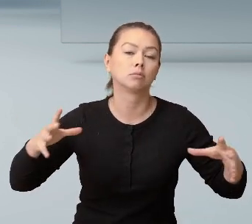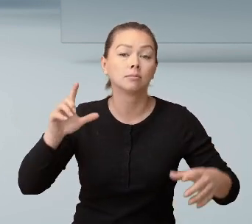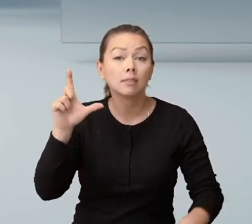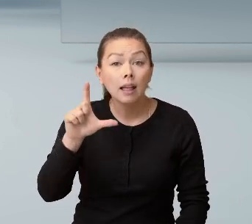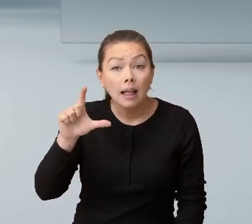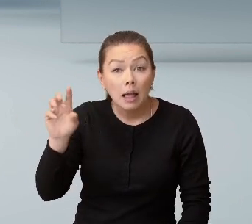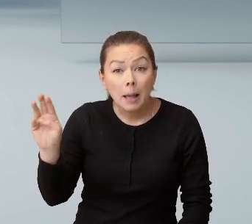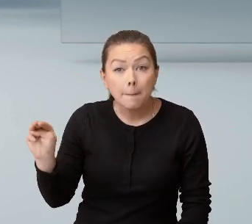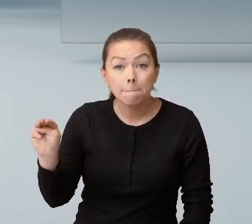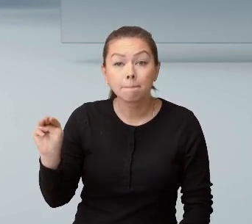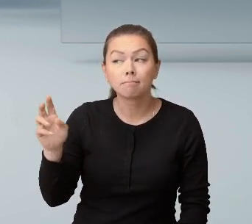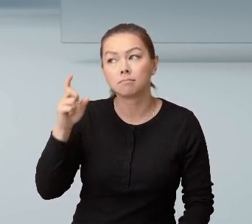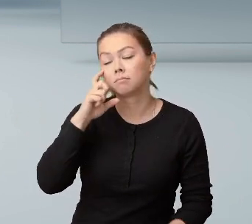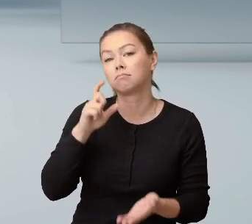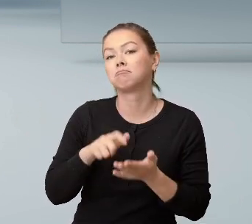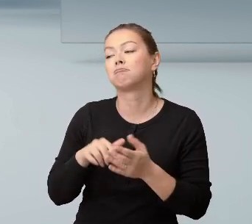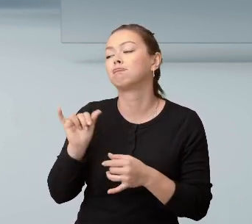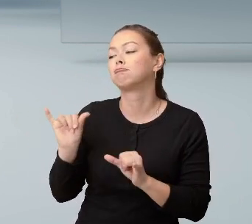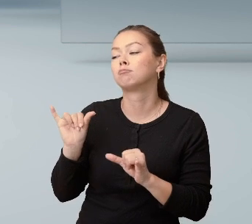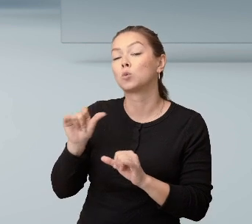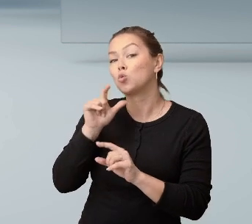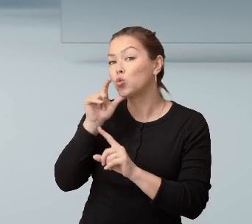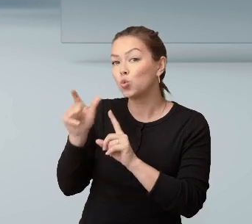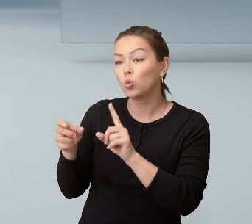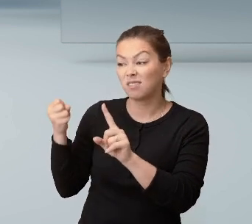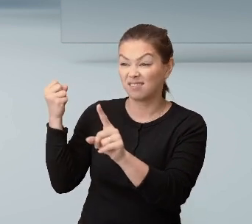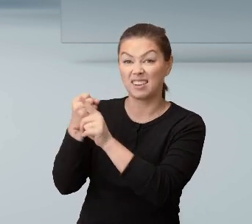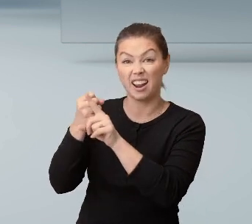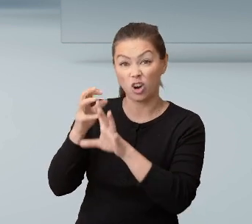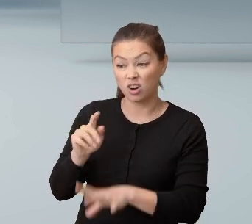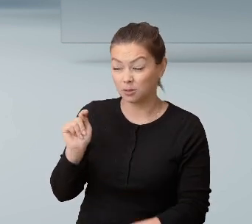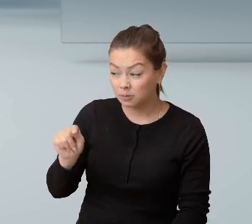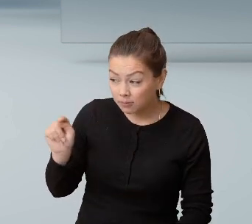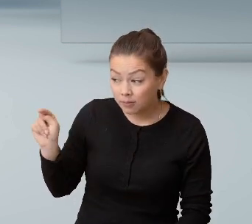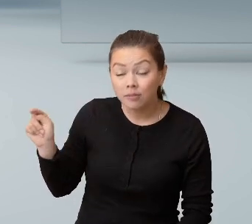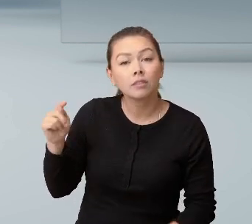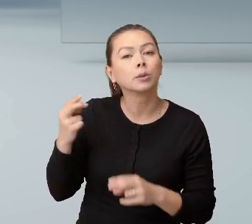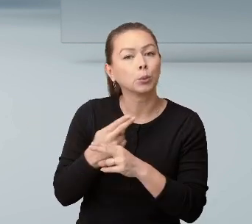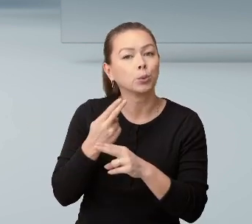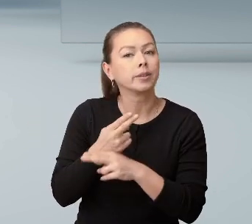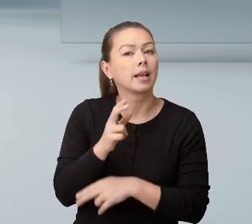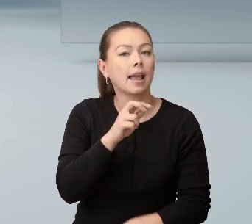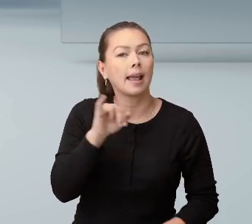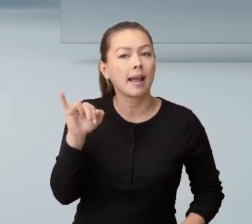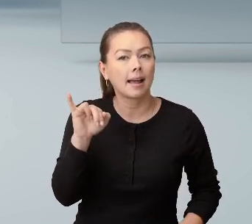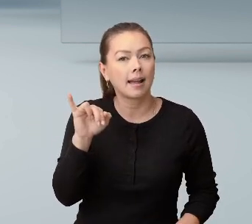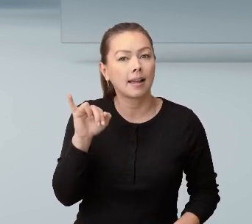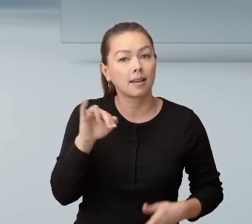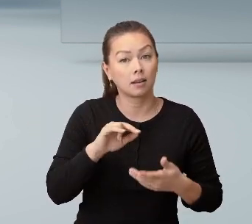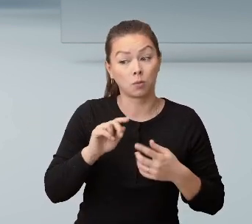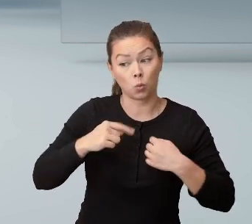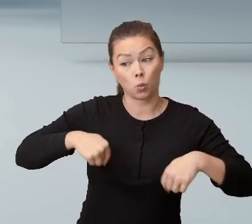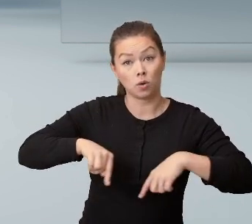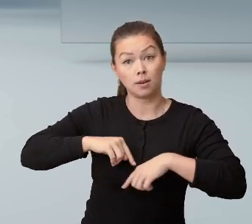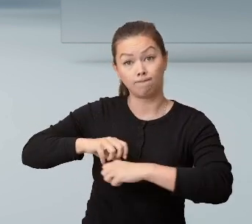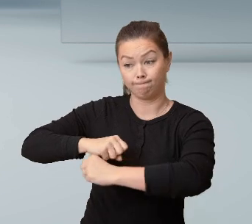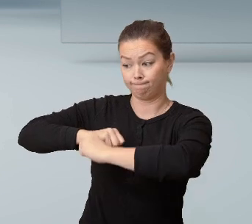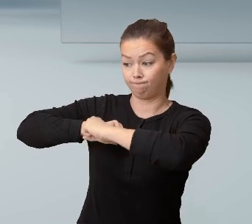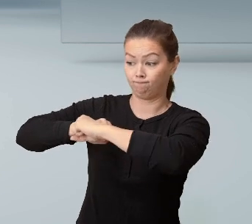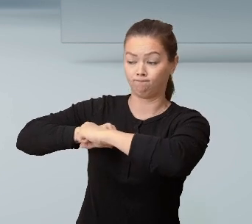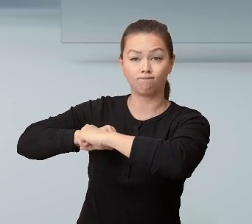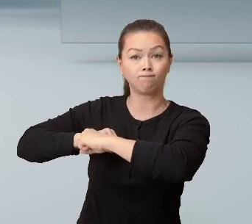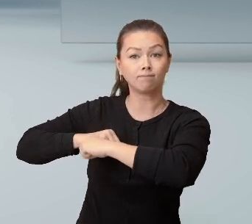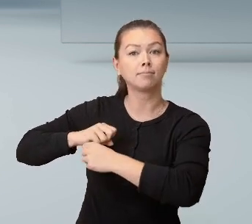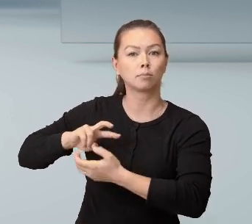that attackers are also using AI in their offensive approaches, and us as defenders should be also